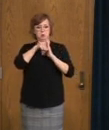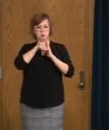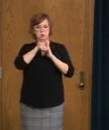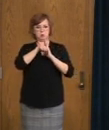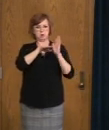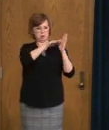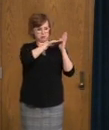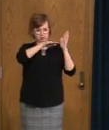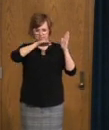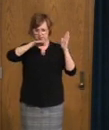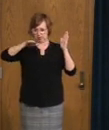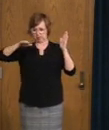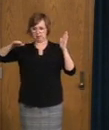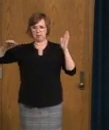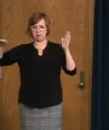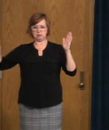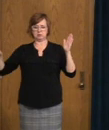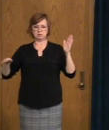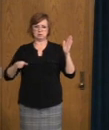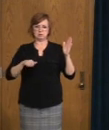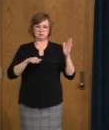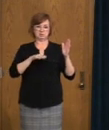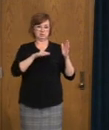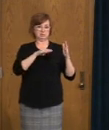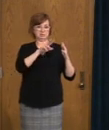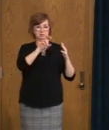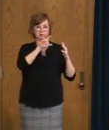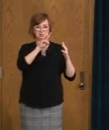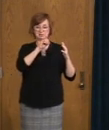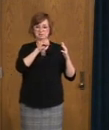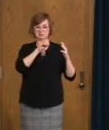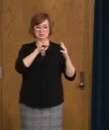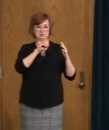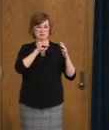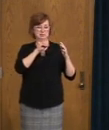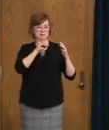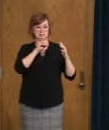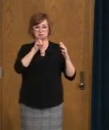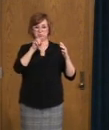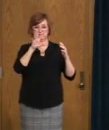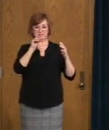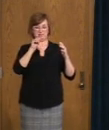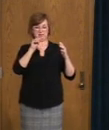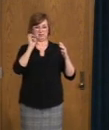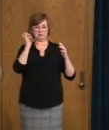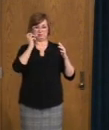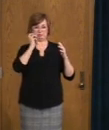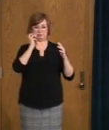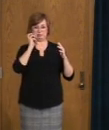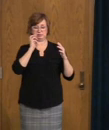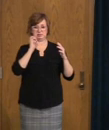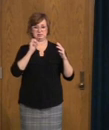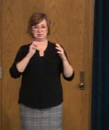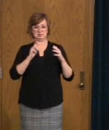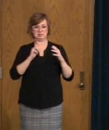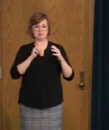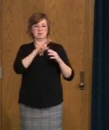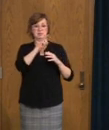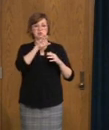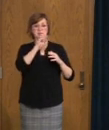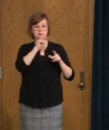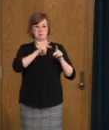at a high level that could potentially overwhelm the healthcare system, because 250 cases a day and 5 contacts per